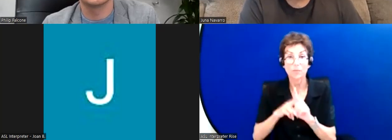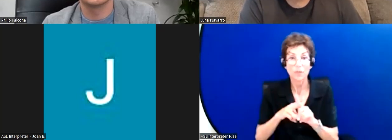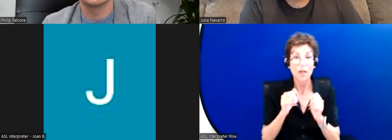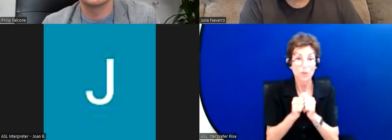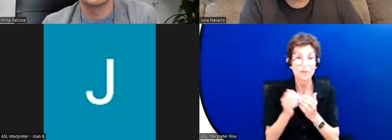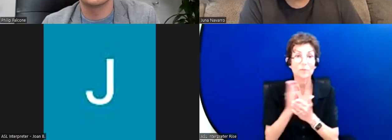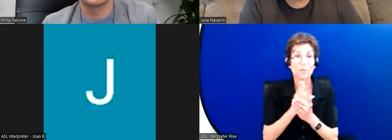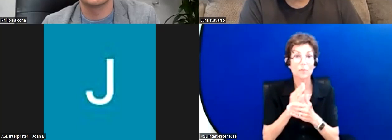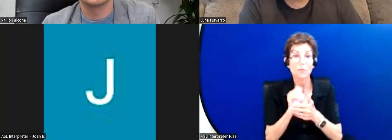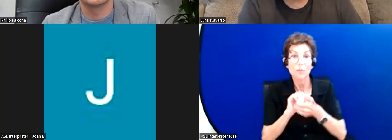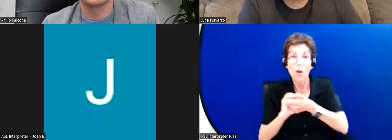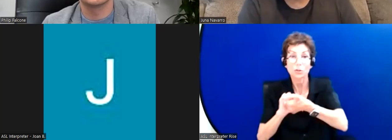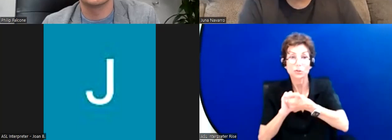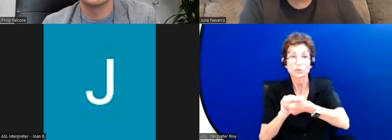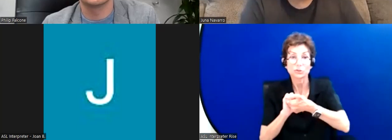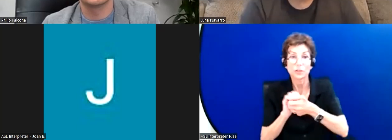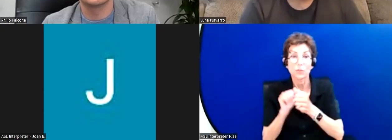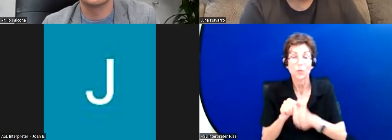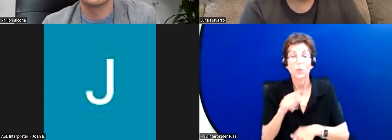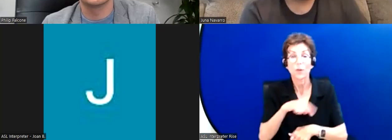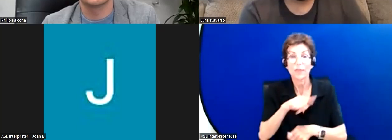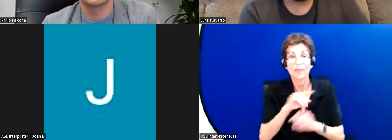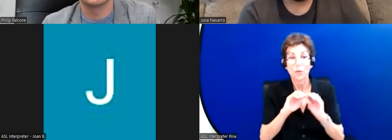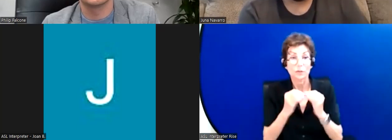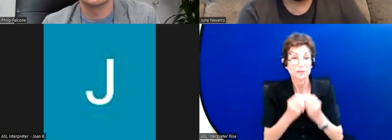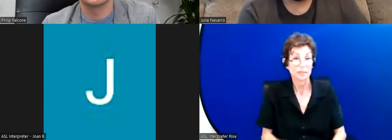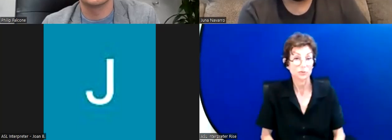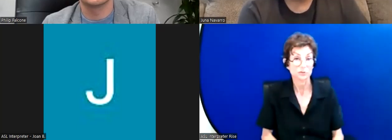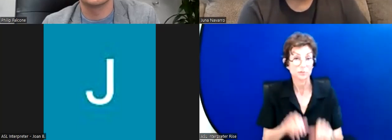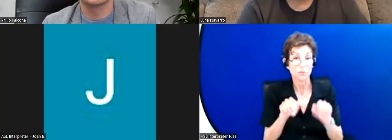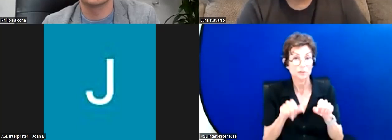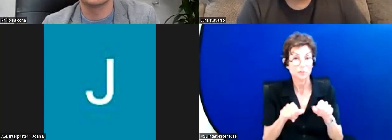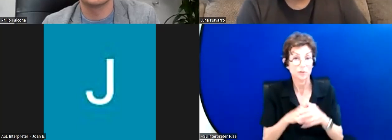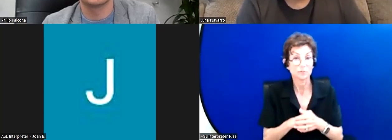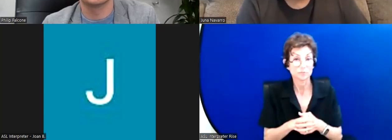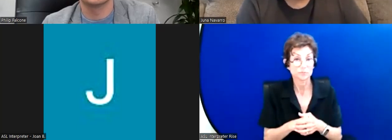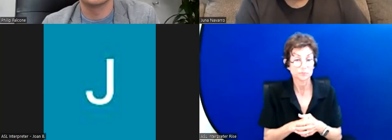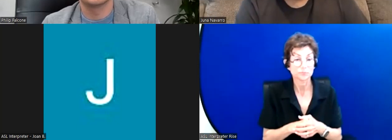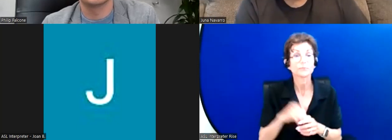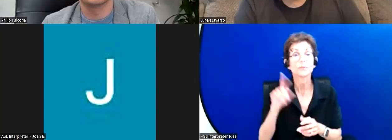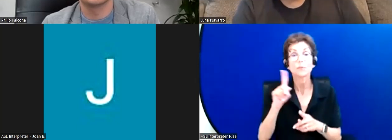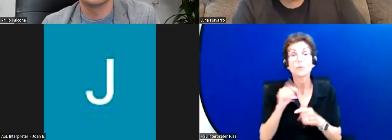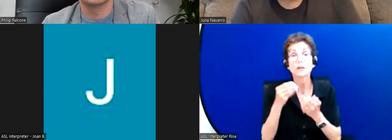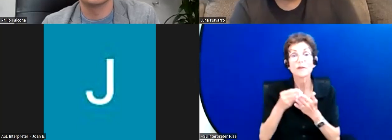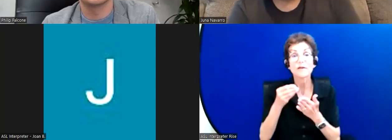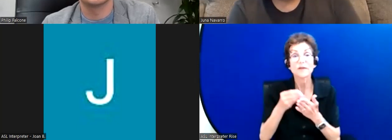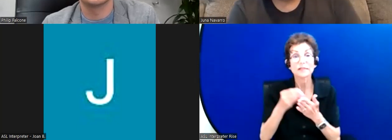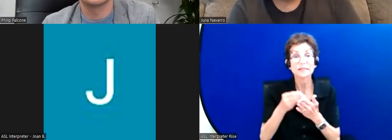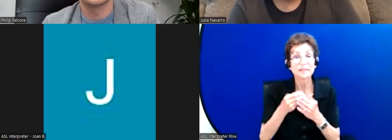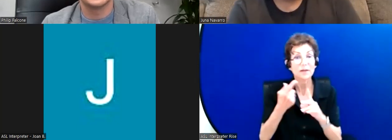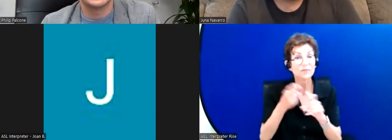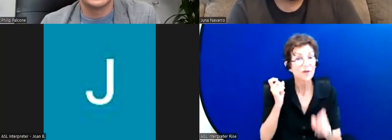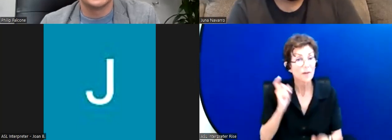possible. And another question was, where do most funding sources for murals come from?